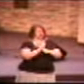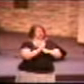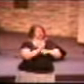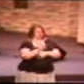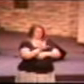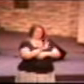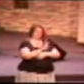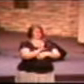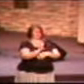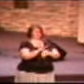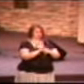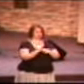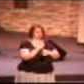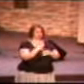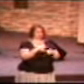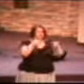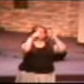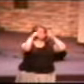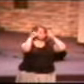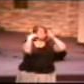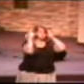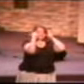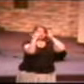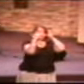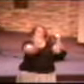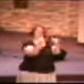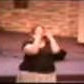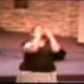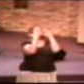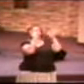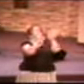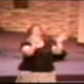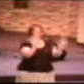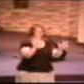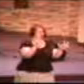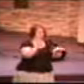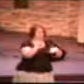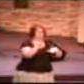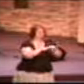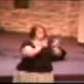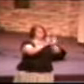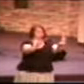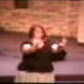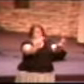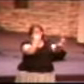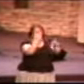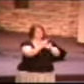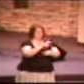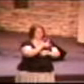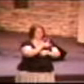have fancy glasses that drive you nuts, and then things pop out of you, at you on the screen, right?